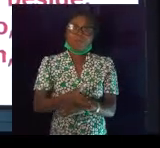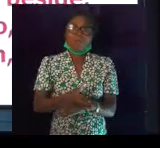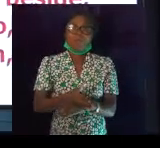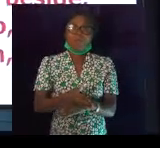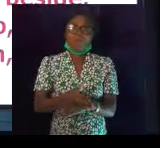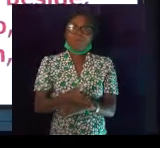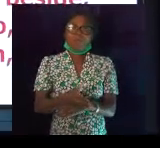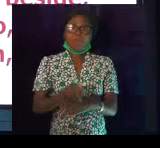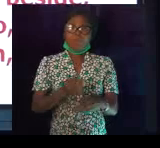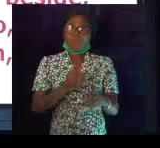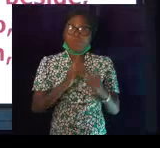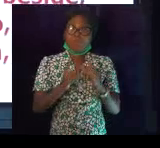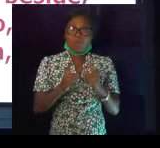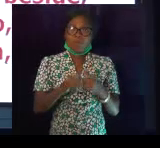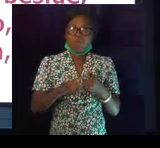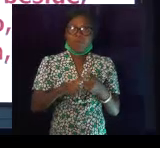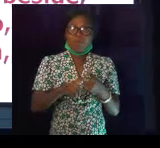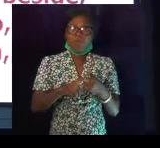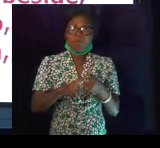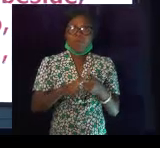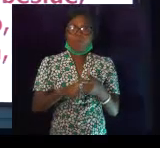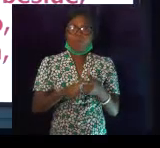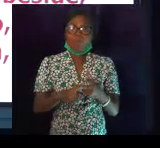across, to,